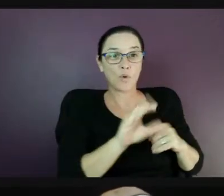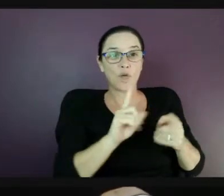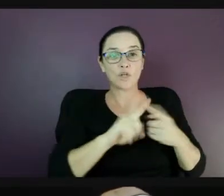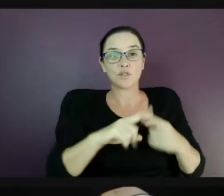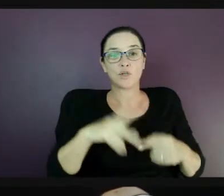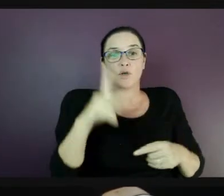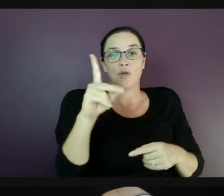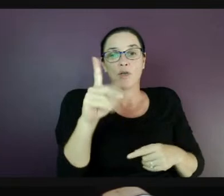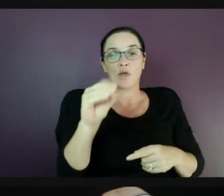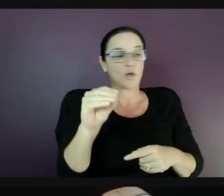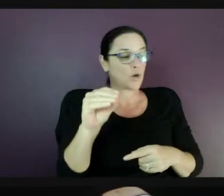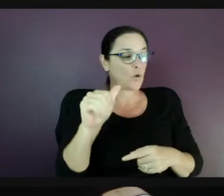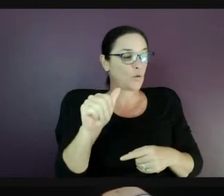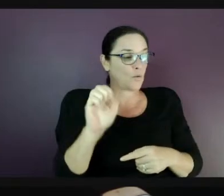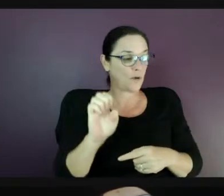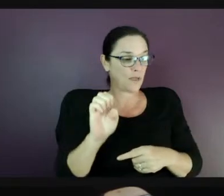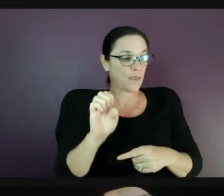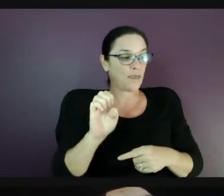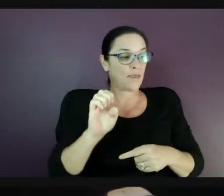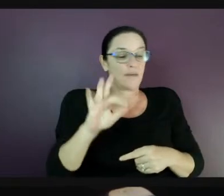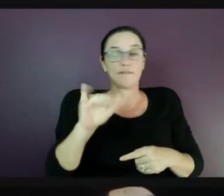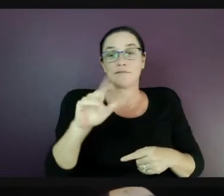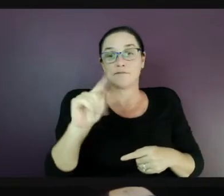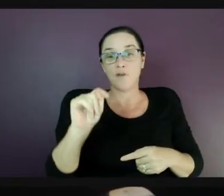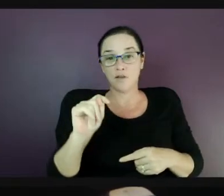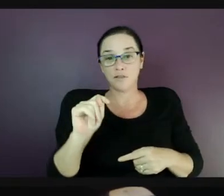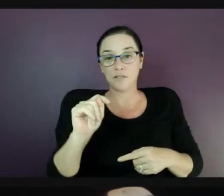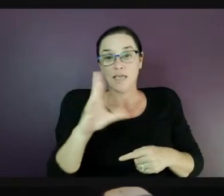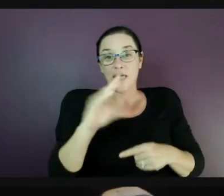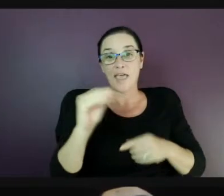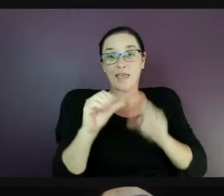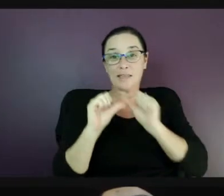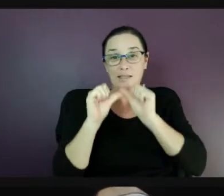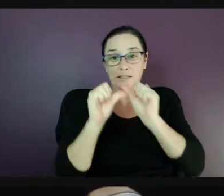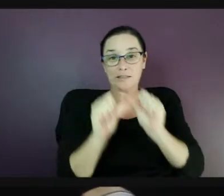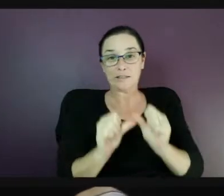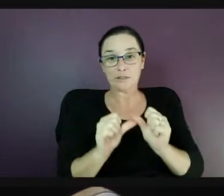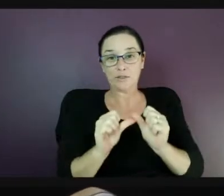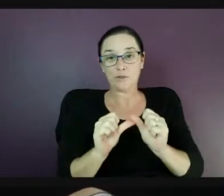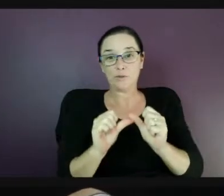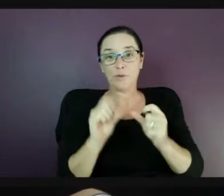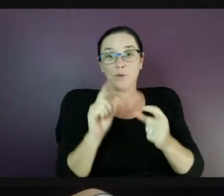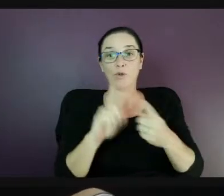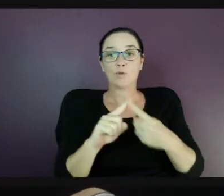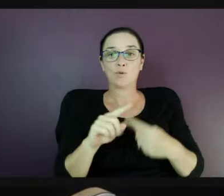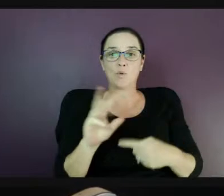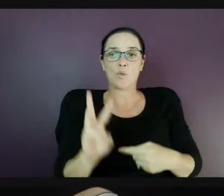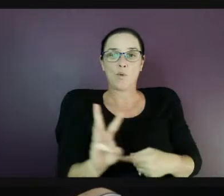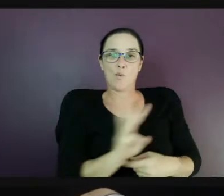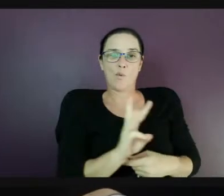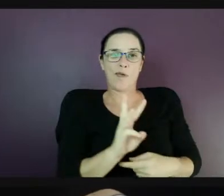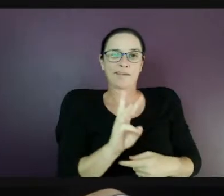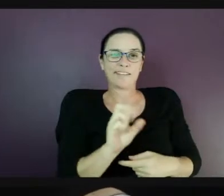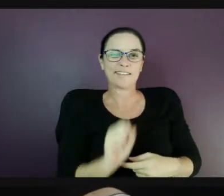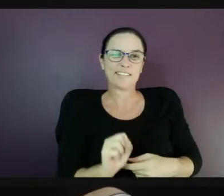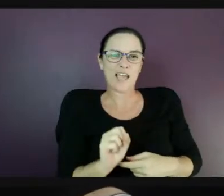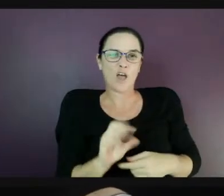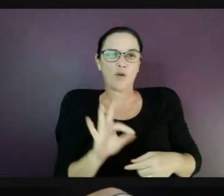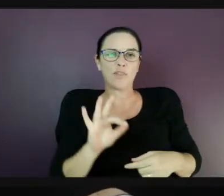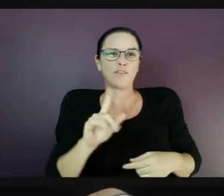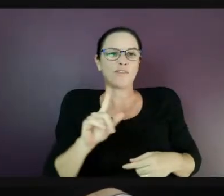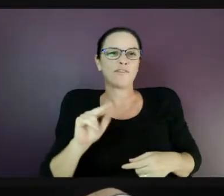faults and continue all the way down to this western south flank area, all the way down to